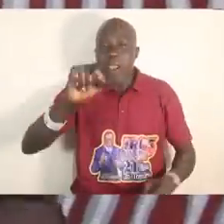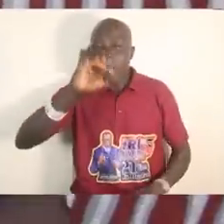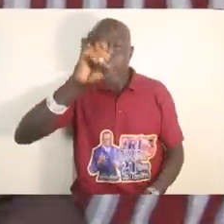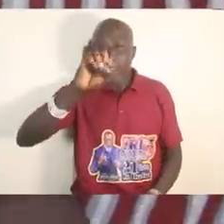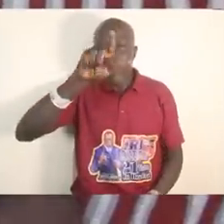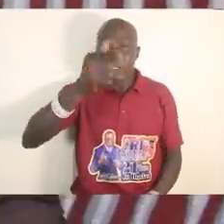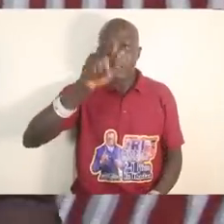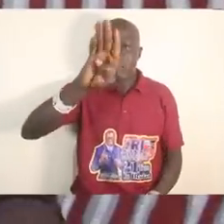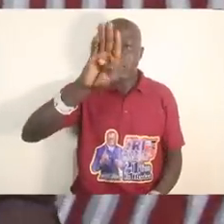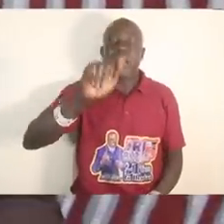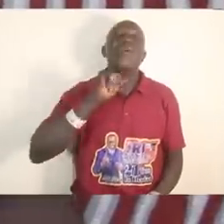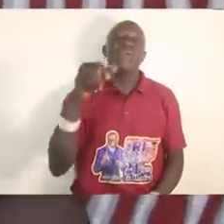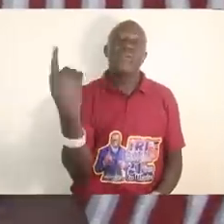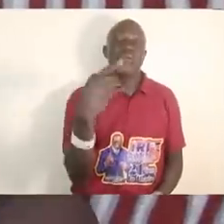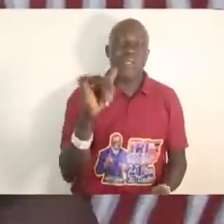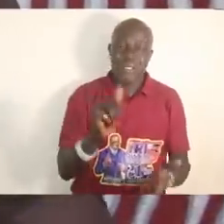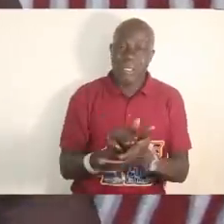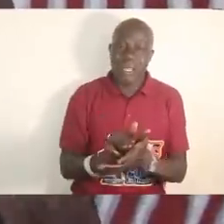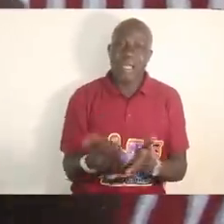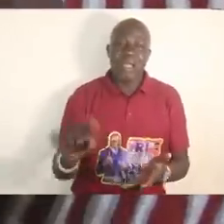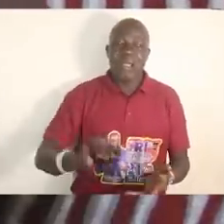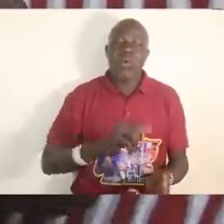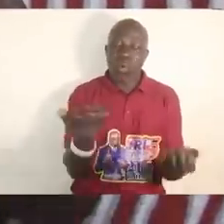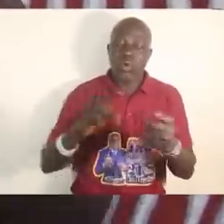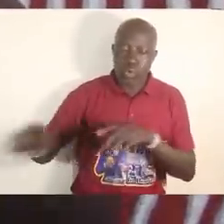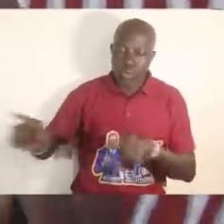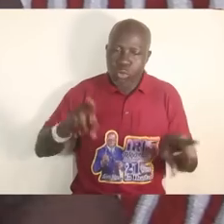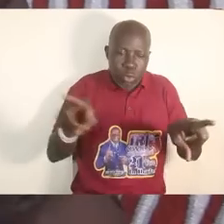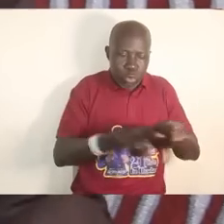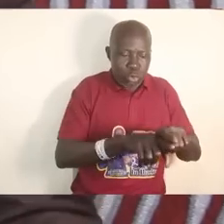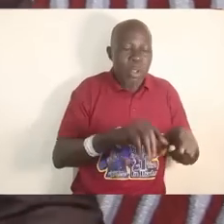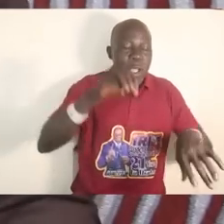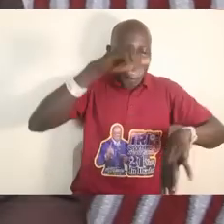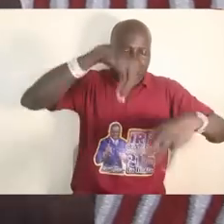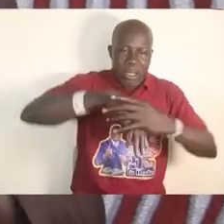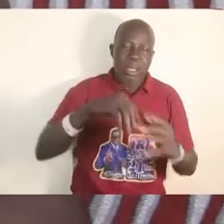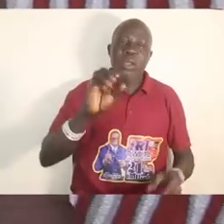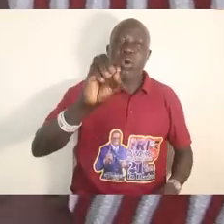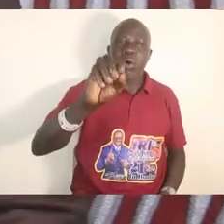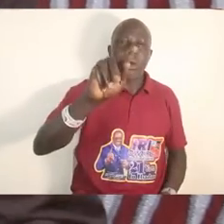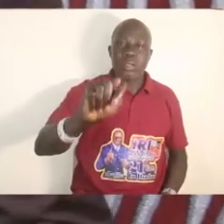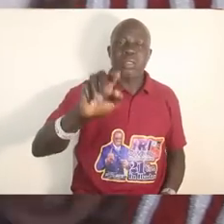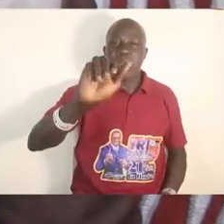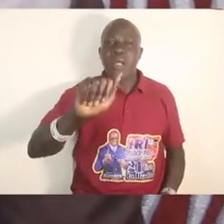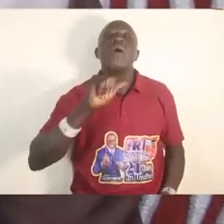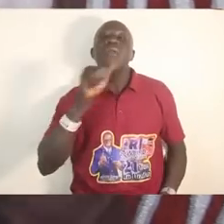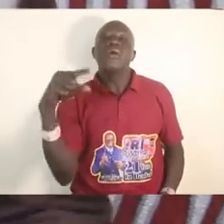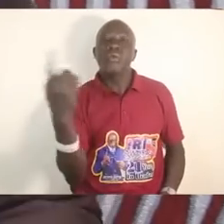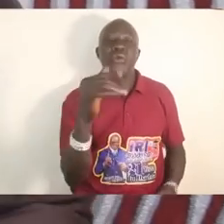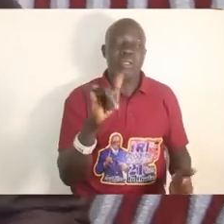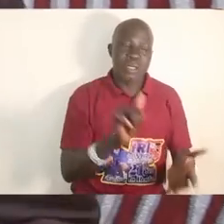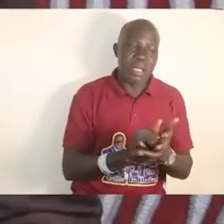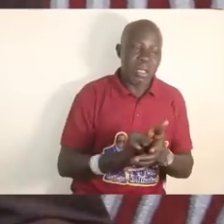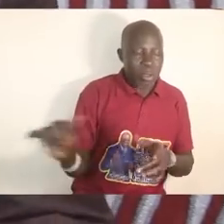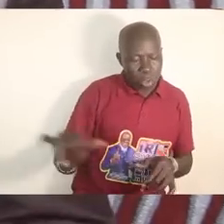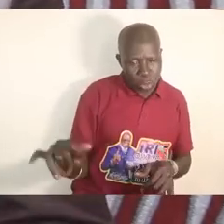want to shout. Ìyẹn nìkan kọ́. Not only that. Wọ́n máa ṣe bẹ́ẹ̀ bákan náà. They will do so also. Ní ọ̀tá. In ọ̀tá. Ìyẹn nìkan kọ́. Not only that. Wọ́n máa ṣe bákan